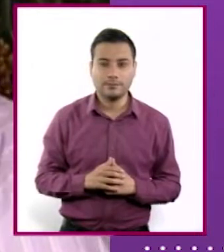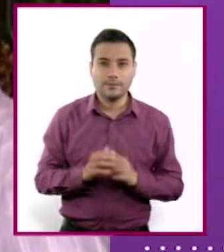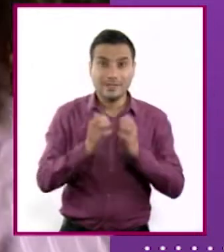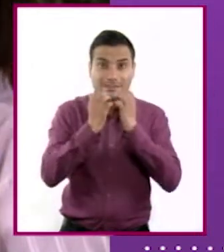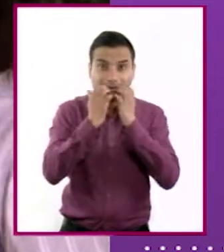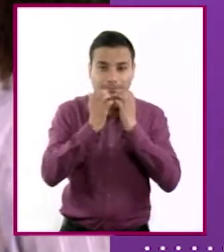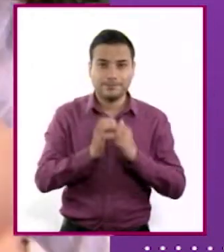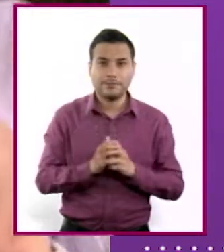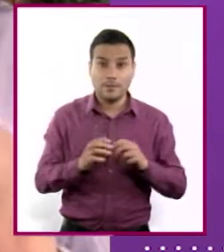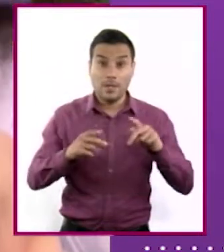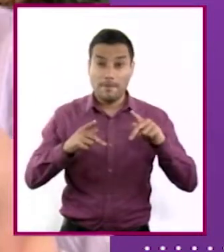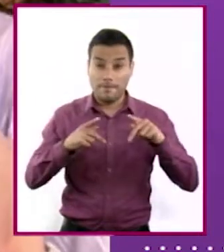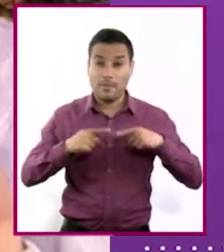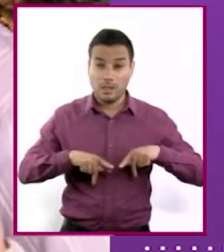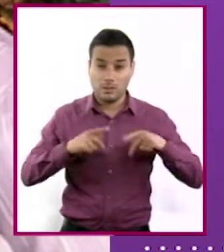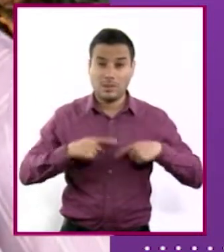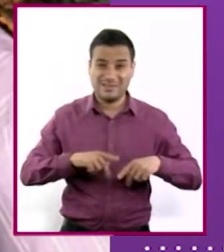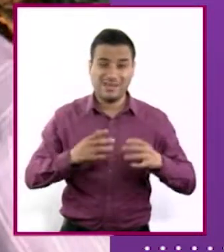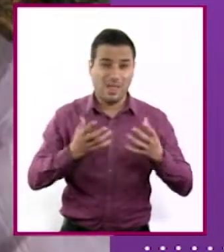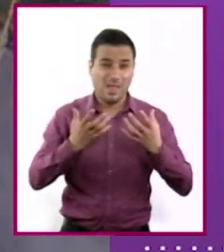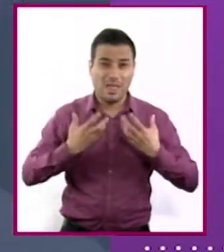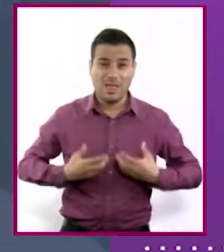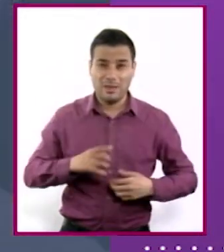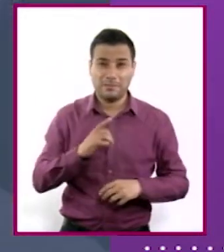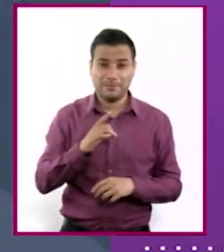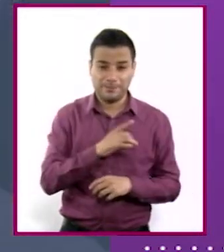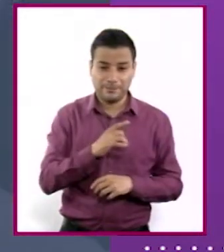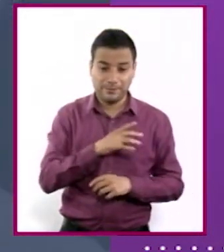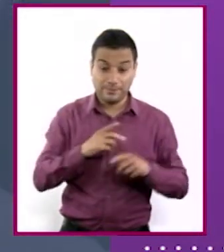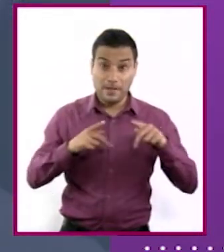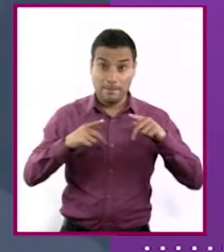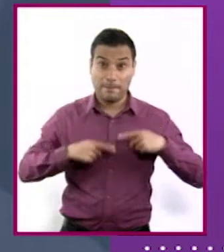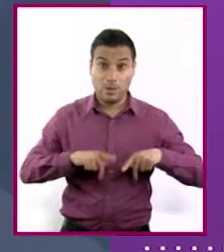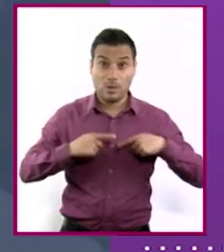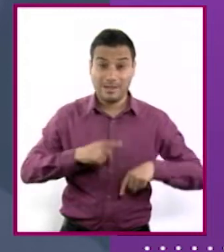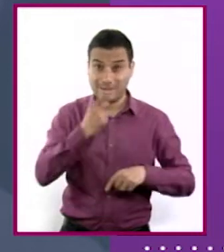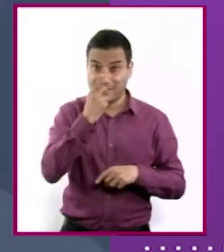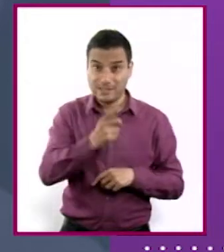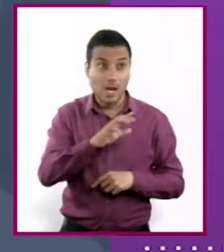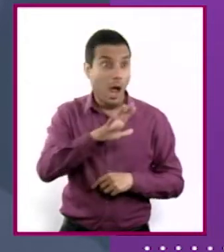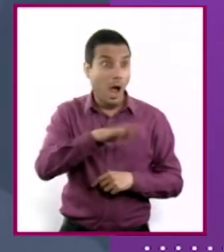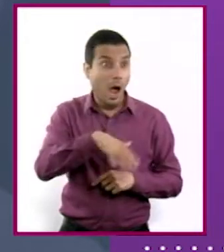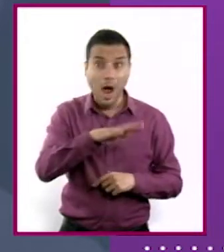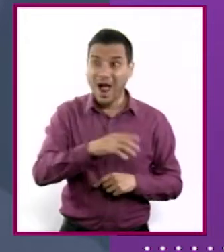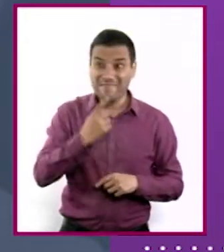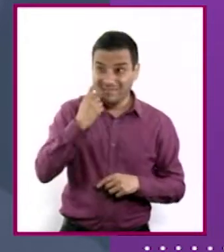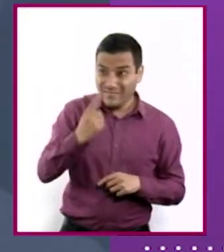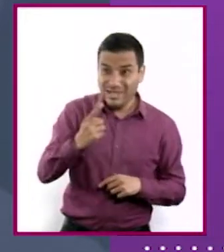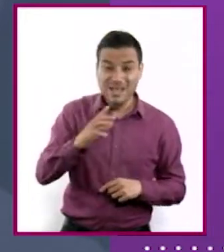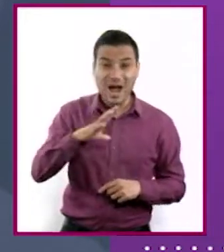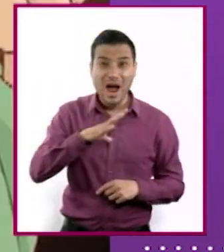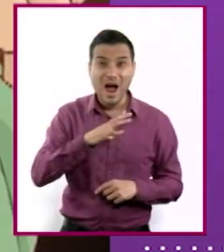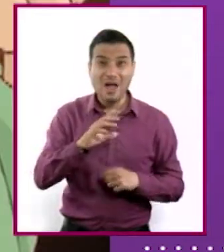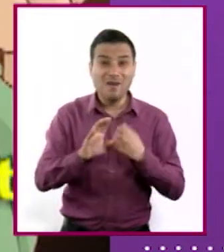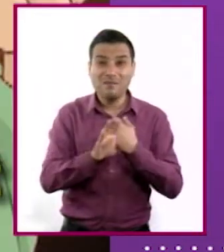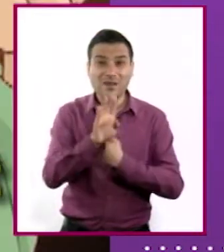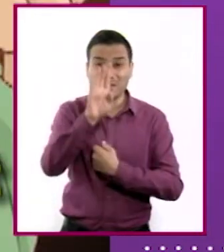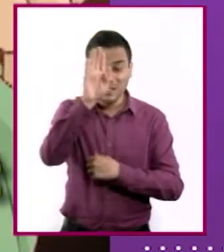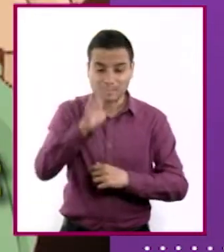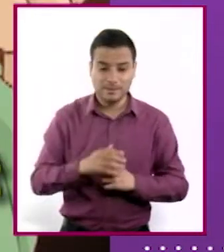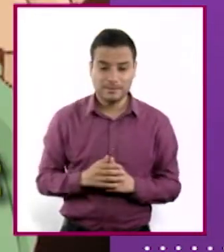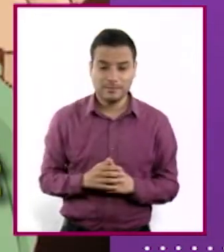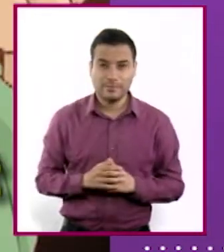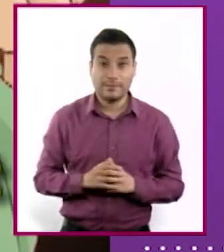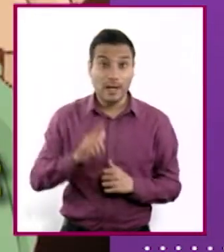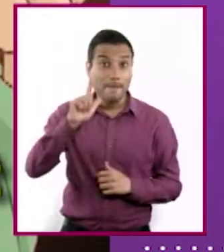They were very scared. They said to each other, "Look, there's a ghost." The